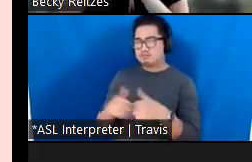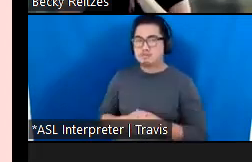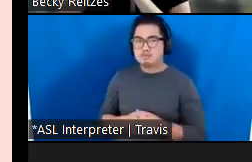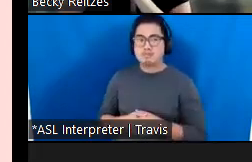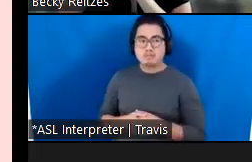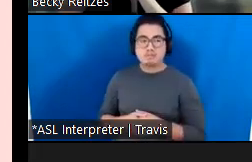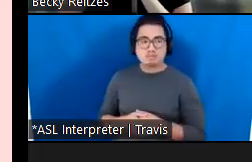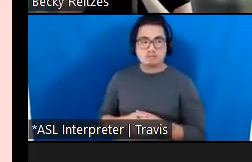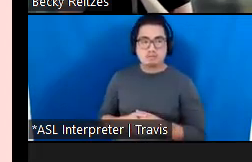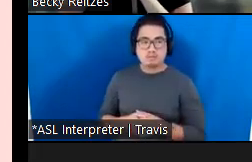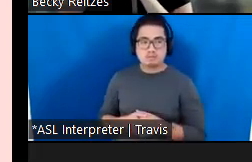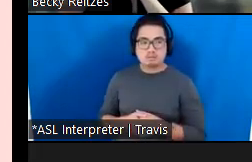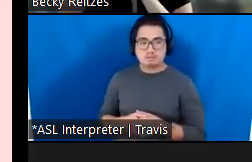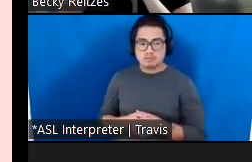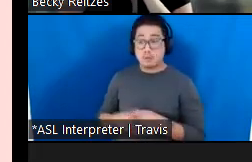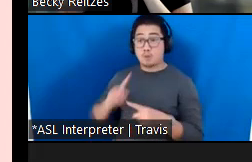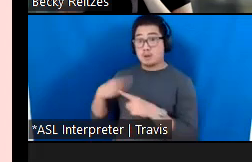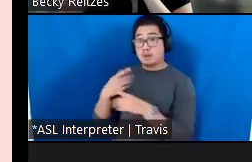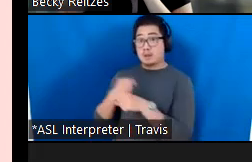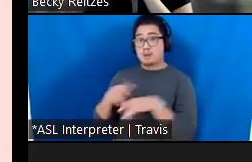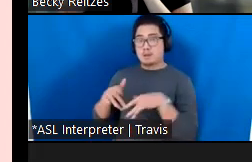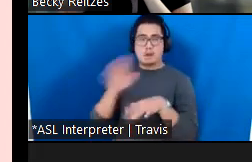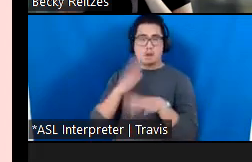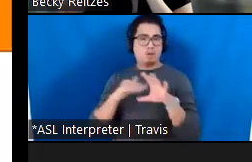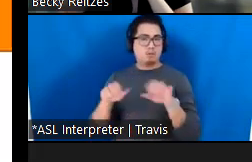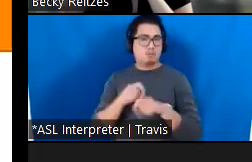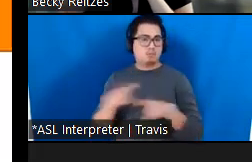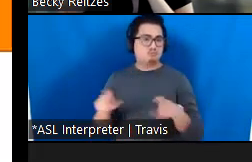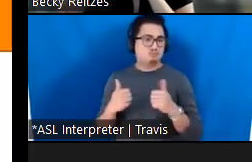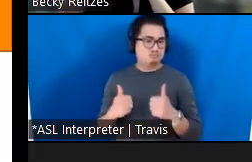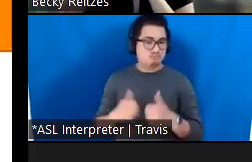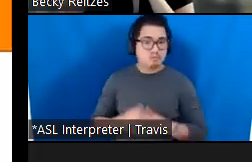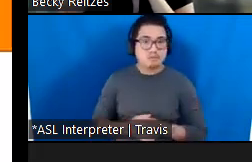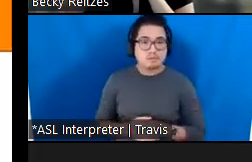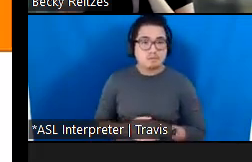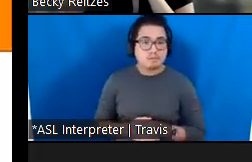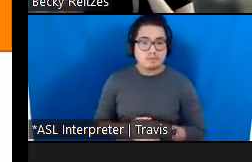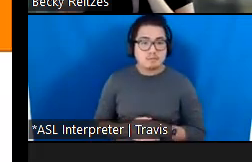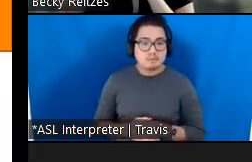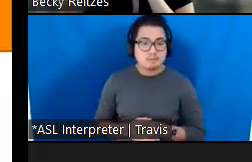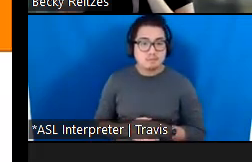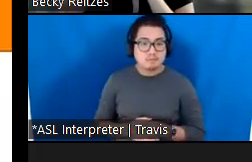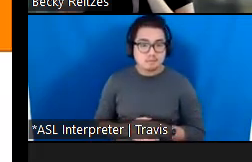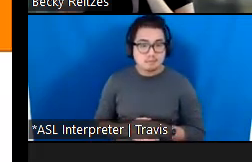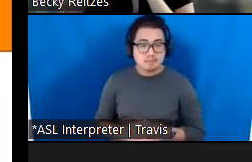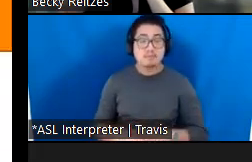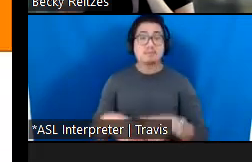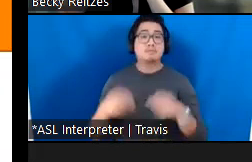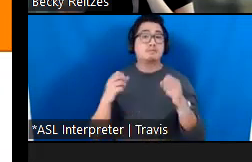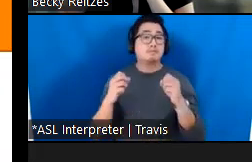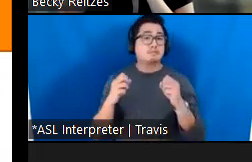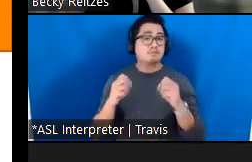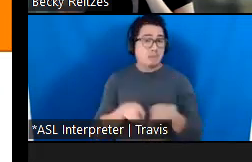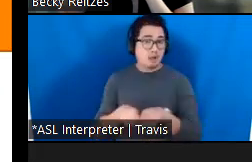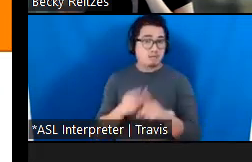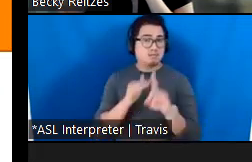I'll get them and send them out. That's a great compromise. All right, and then just a reminder, special